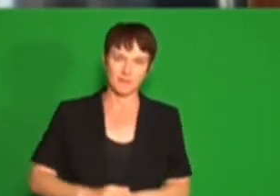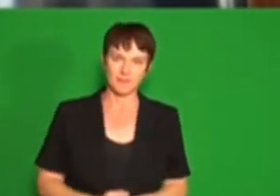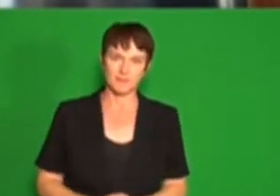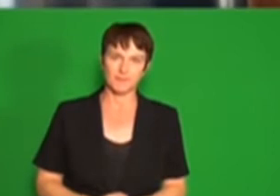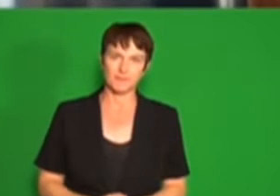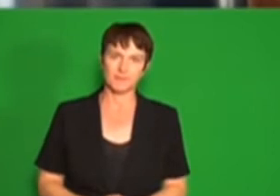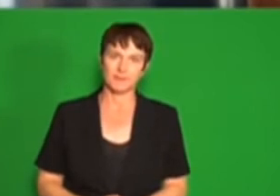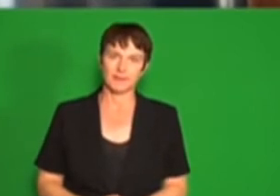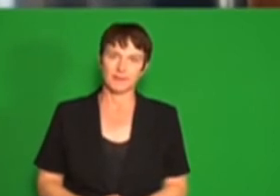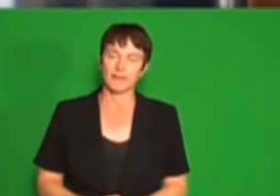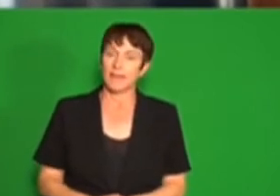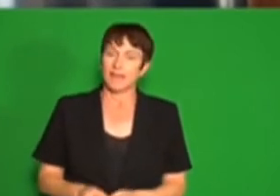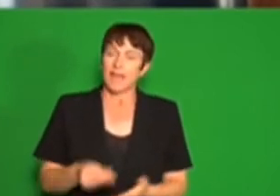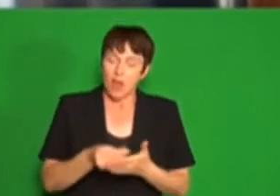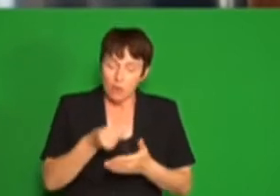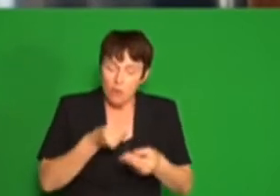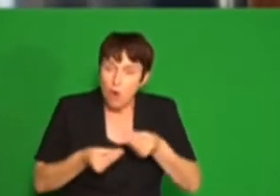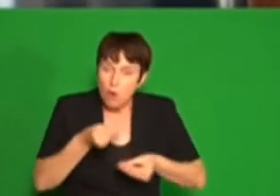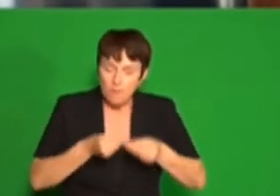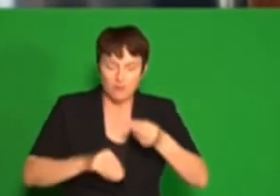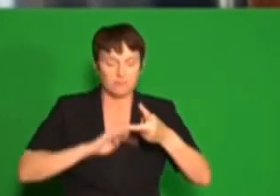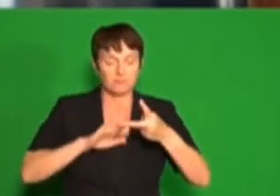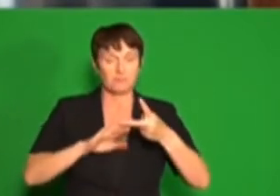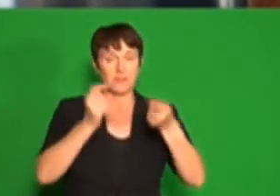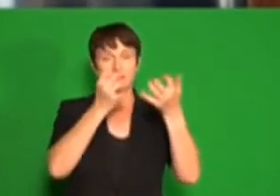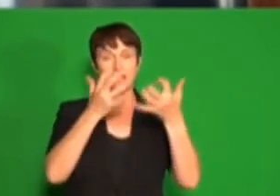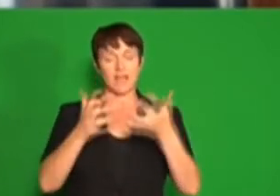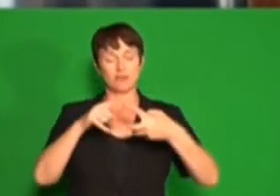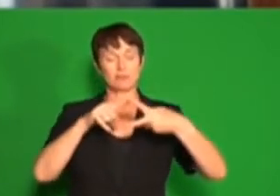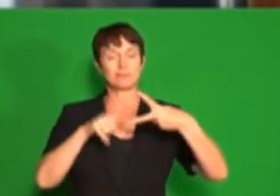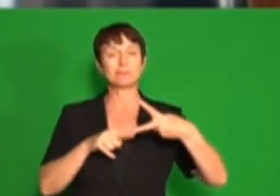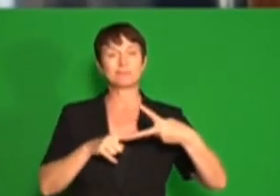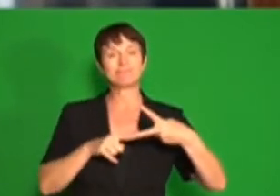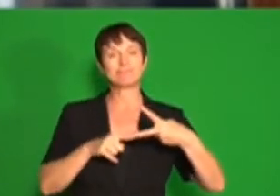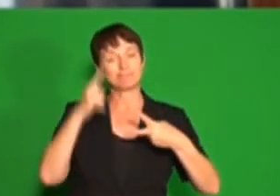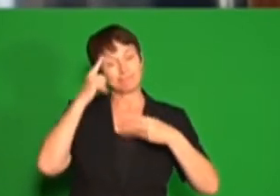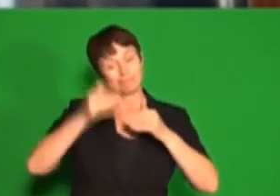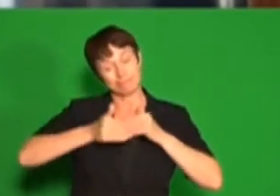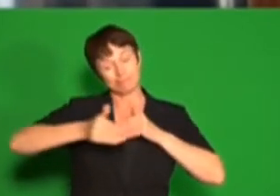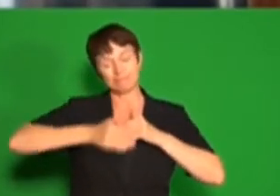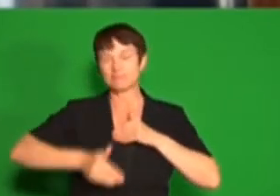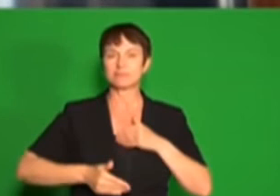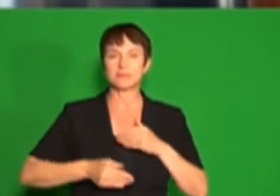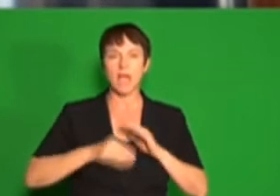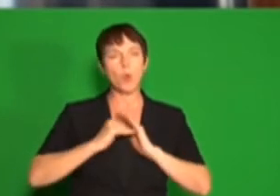Economic and financial conditions are expected to remain volatile for the foreseeable future.